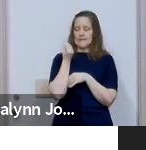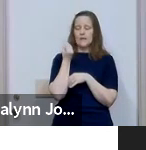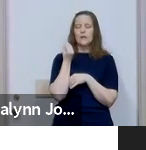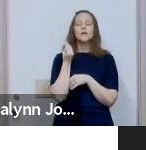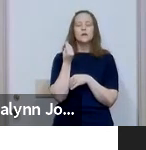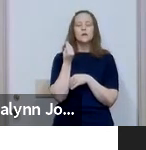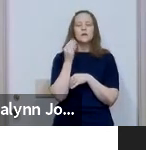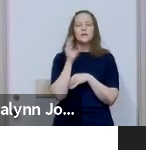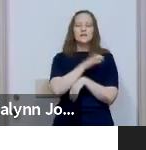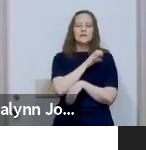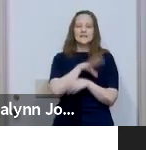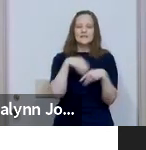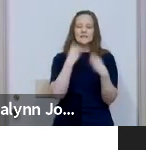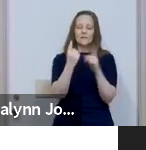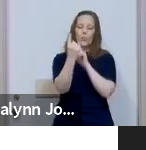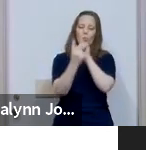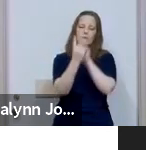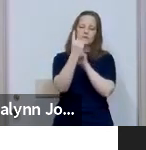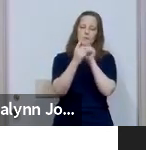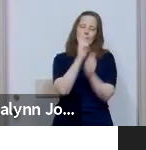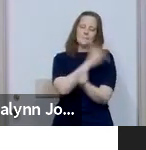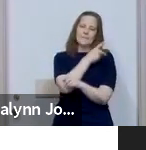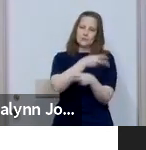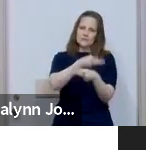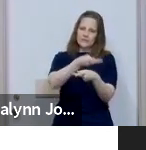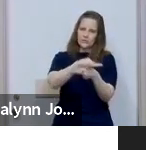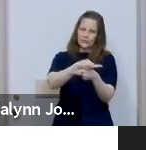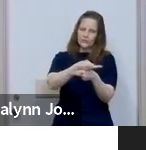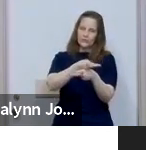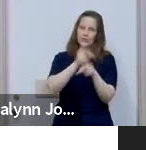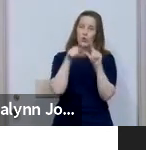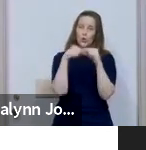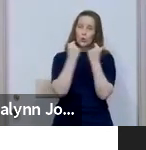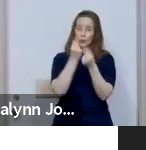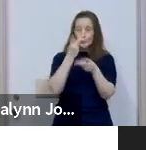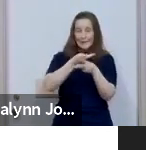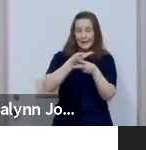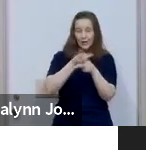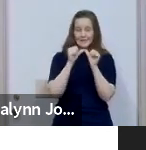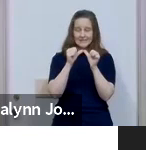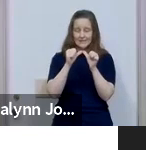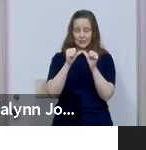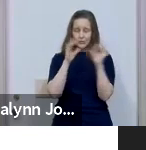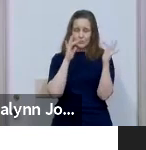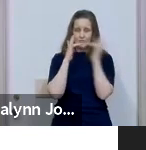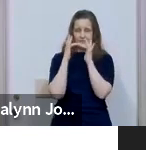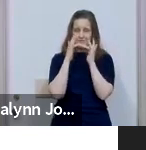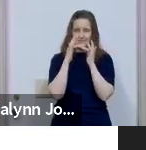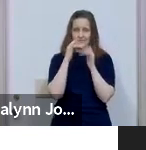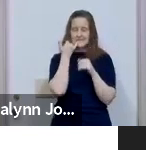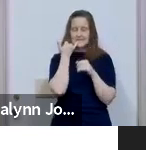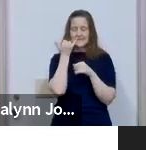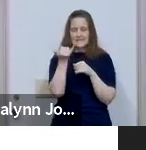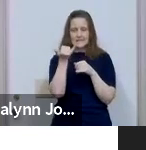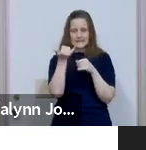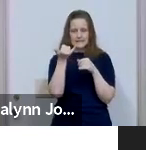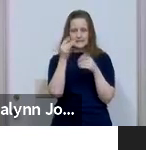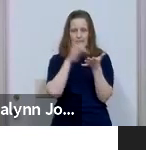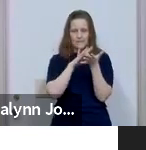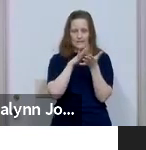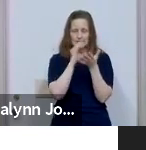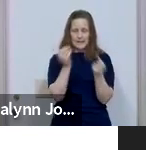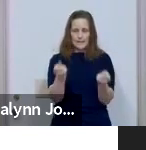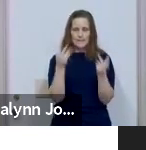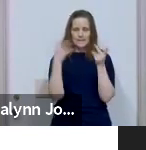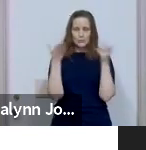to provide one-to-one patient care. Group care is continuing to happen via telemedicine, and a number of services